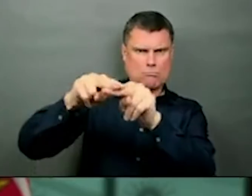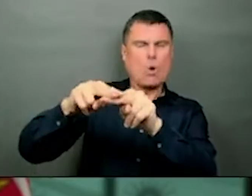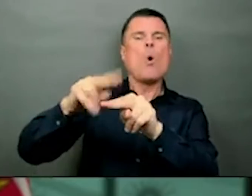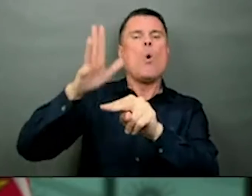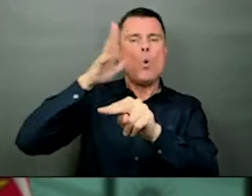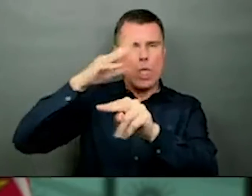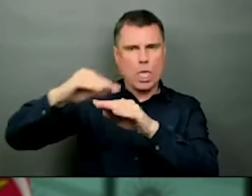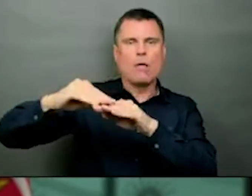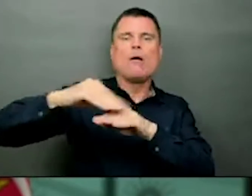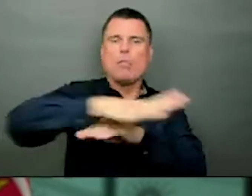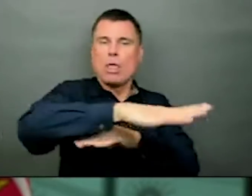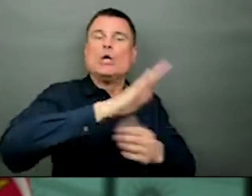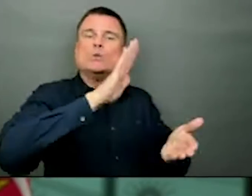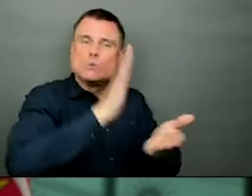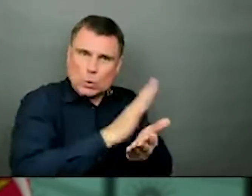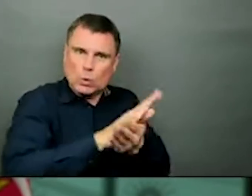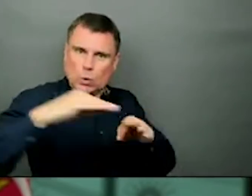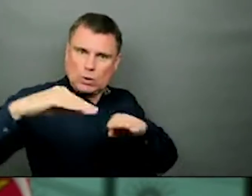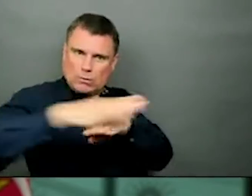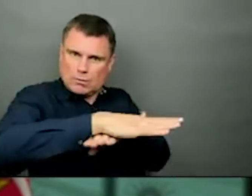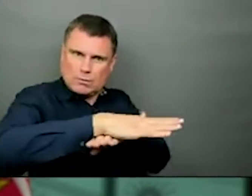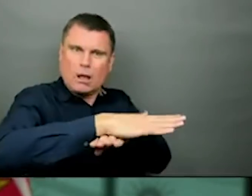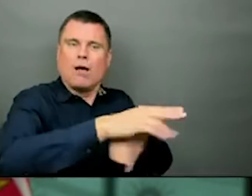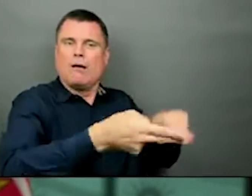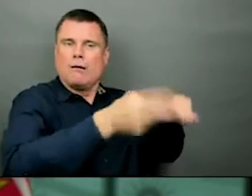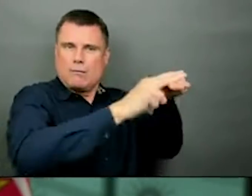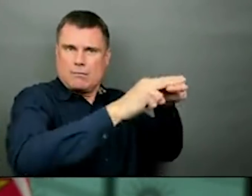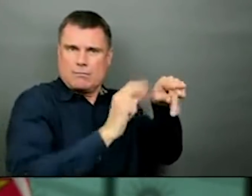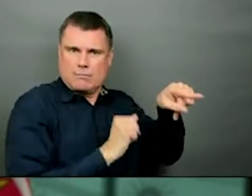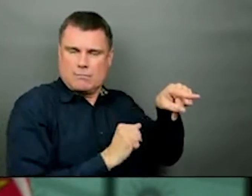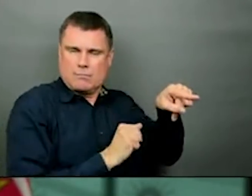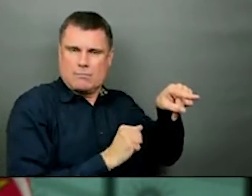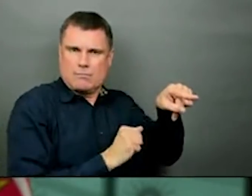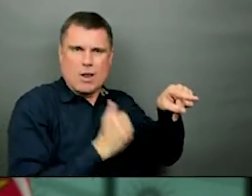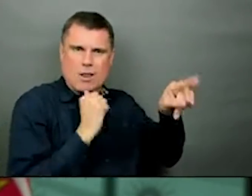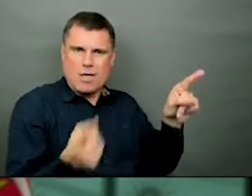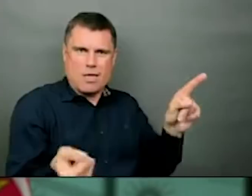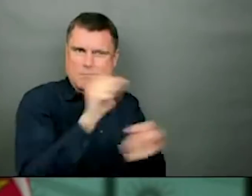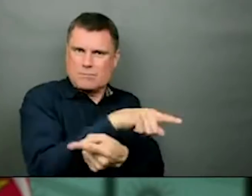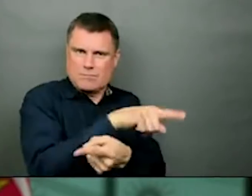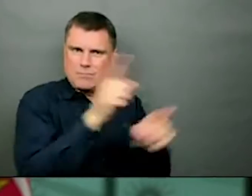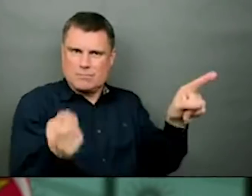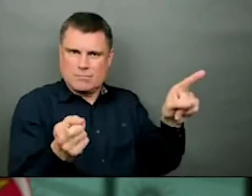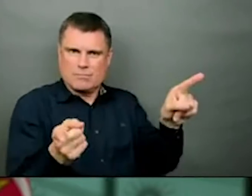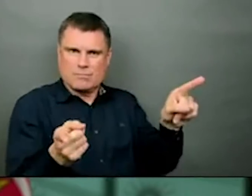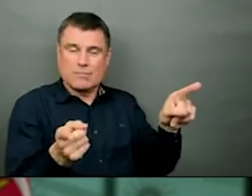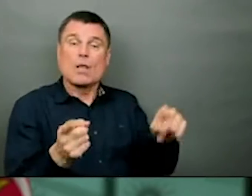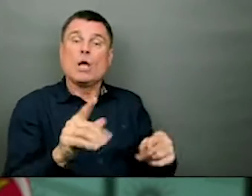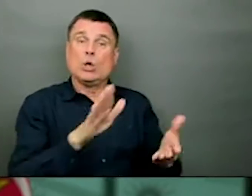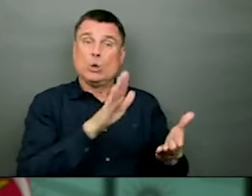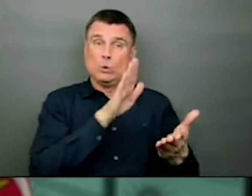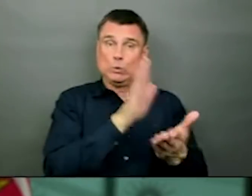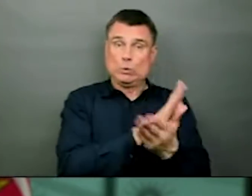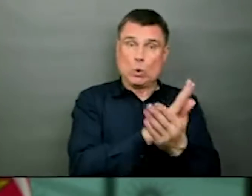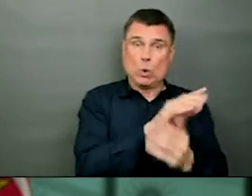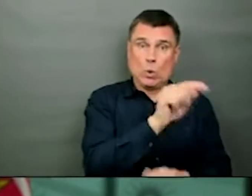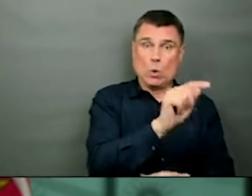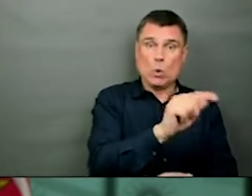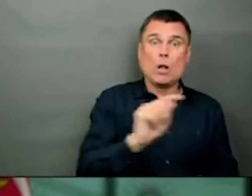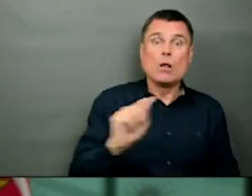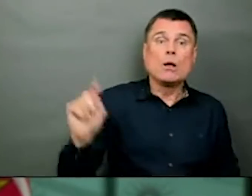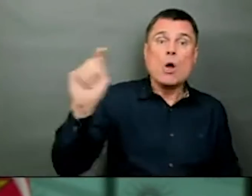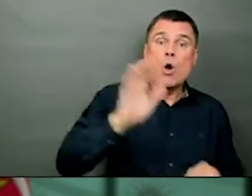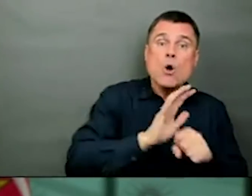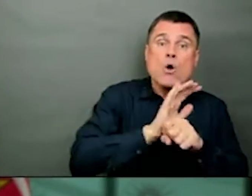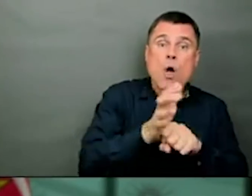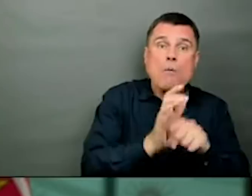emphasize about those is that over 90% of those notifications do not lead to a secondary case. So if you receive a notification in the school,